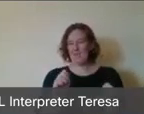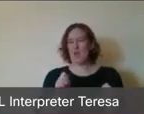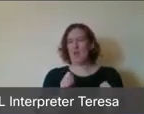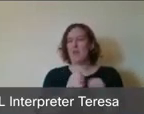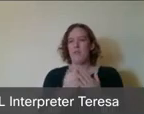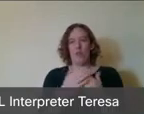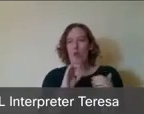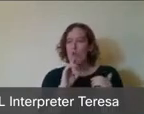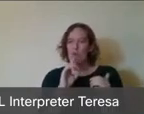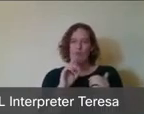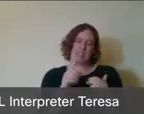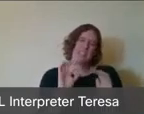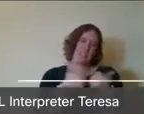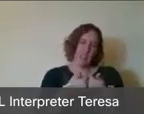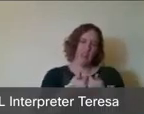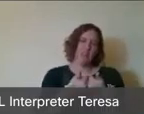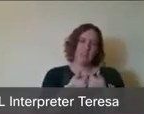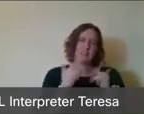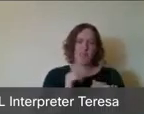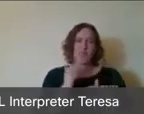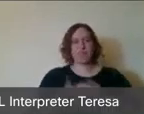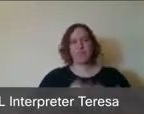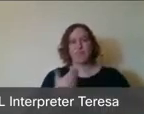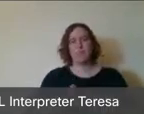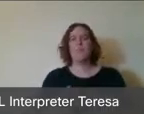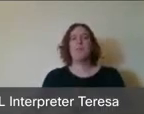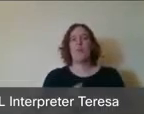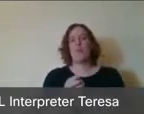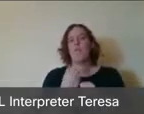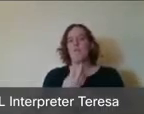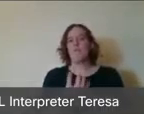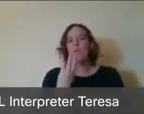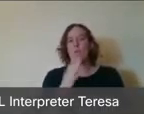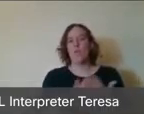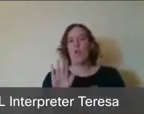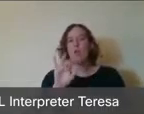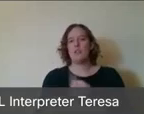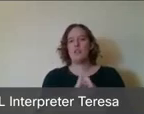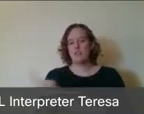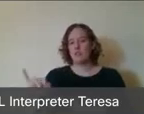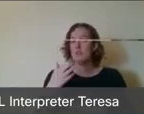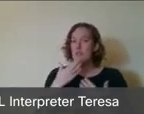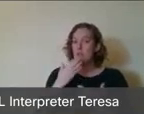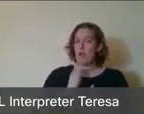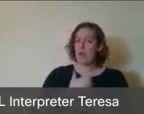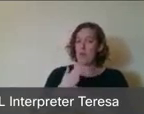was. We also received 4 college interns, thanks to our partners in